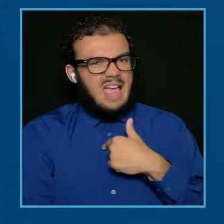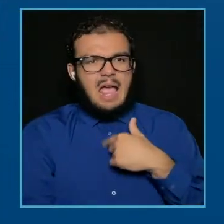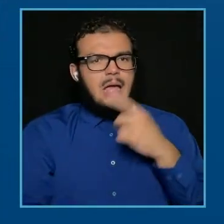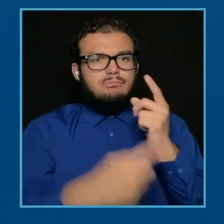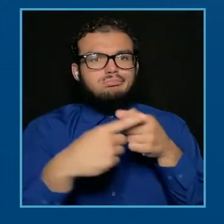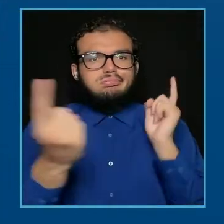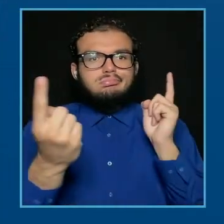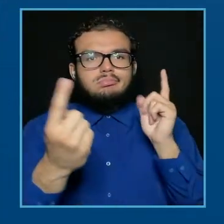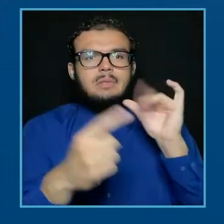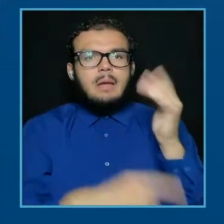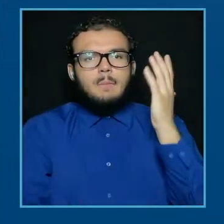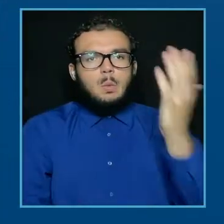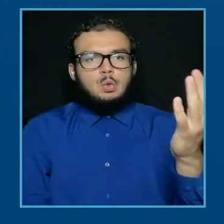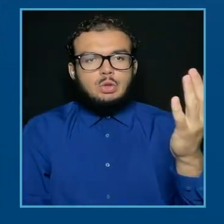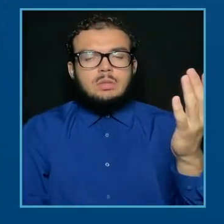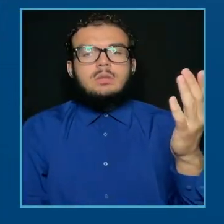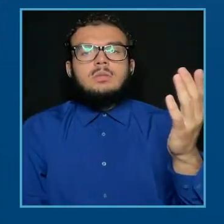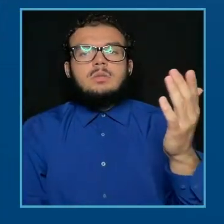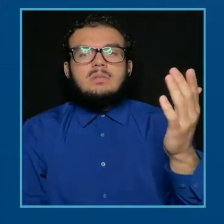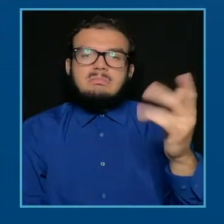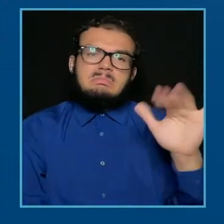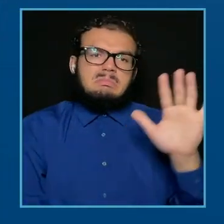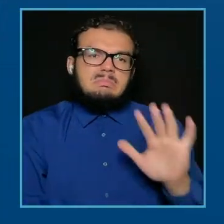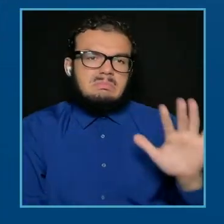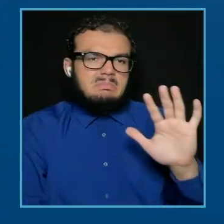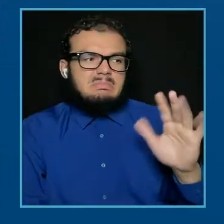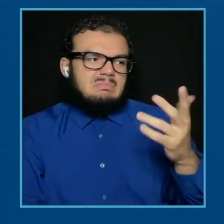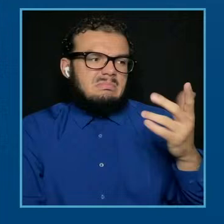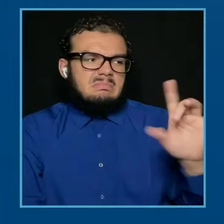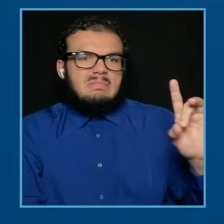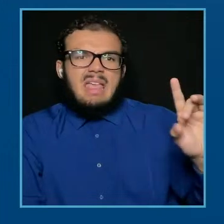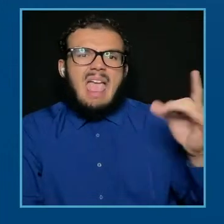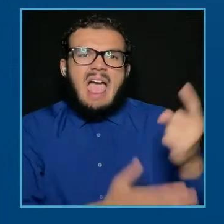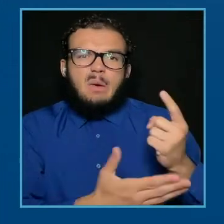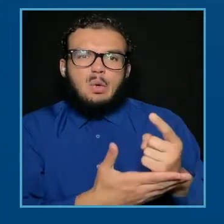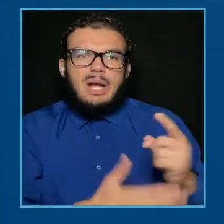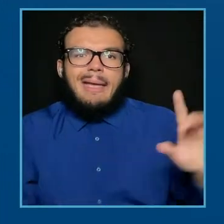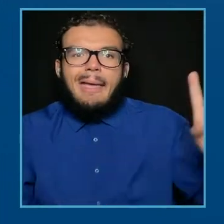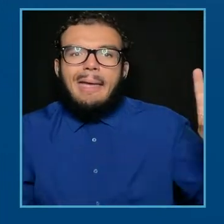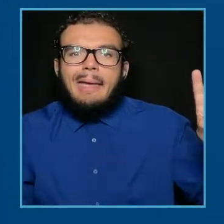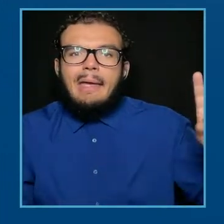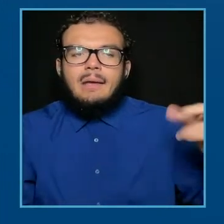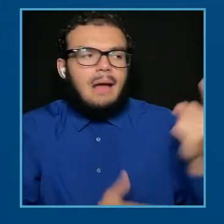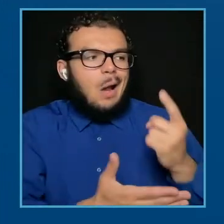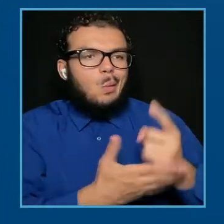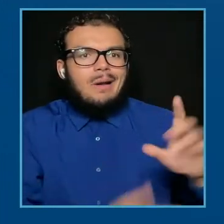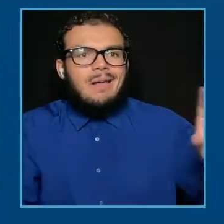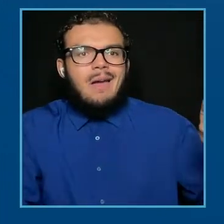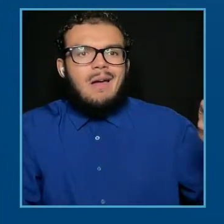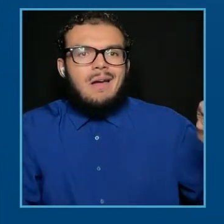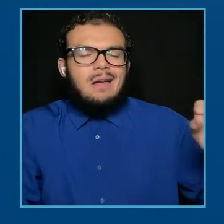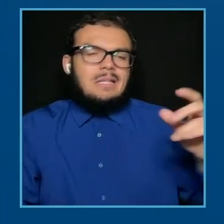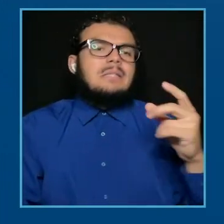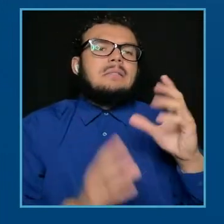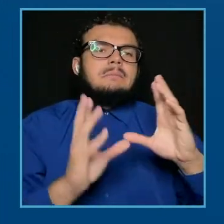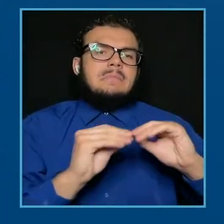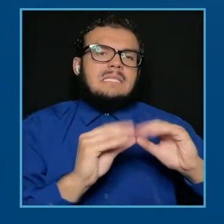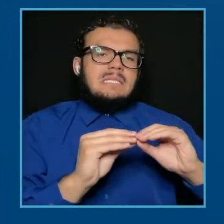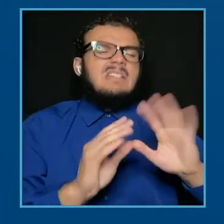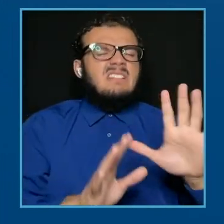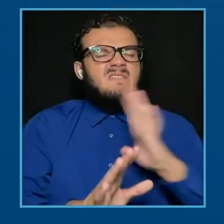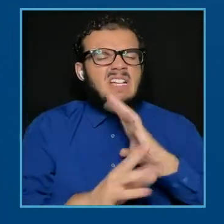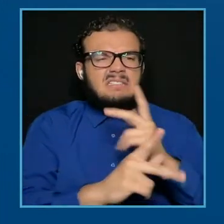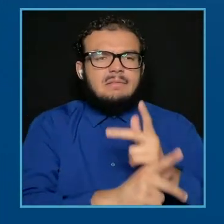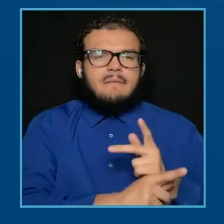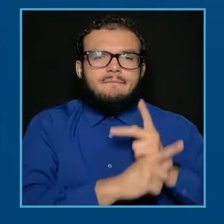motion. And that was at about hour 8 or something, hour 9 maybe of the meeting, and said, wait, let's carefully consider what